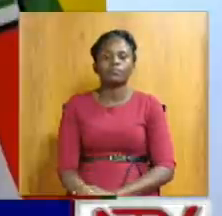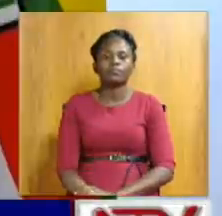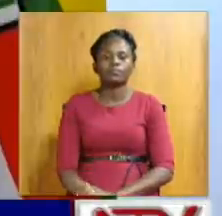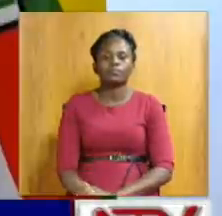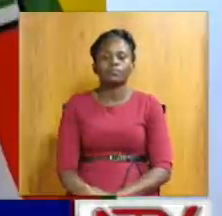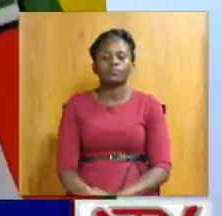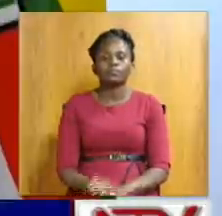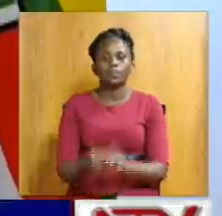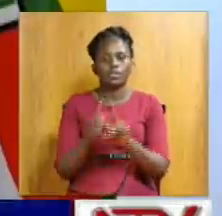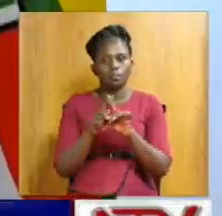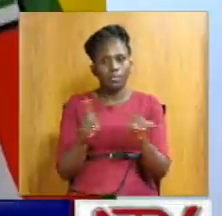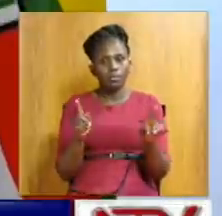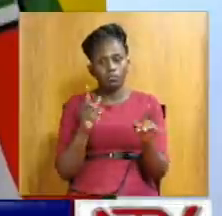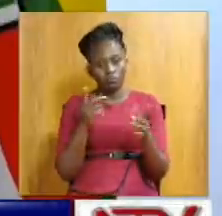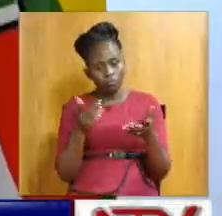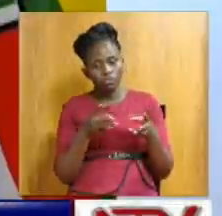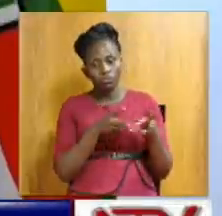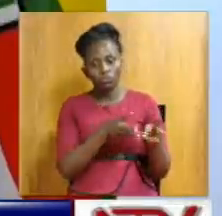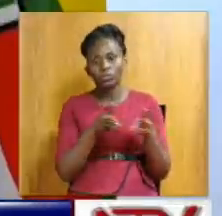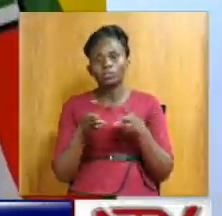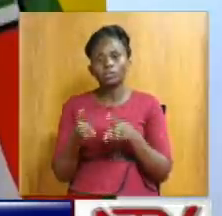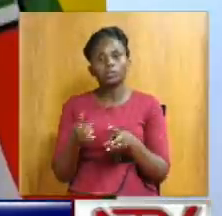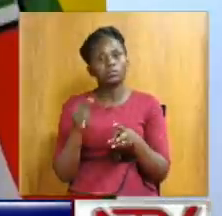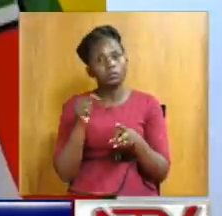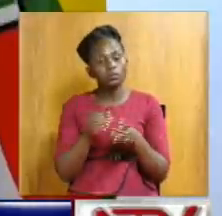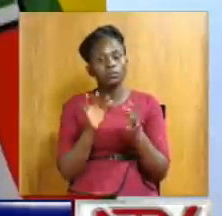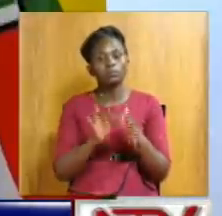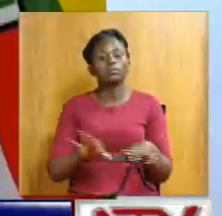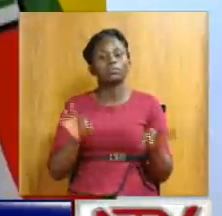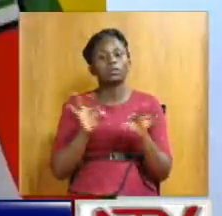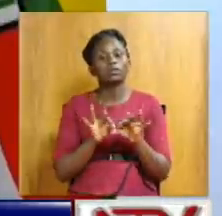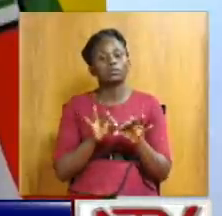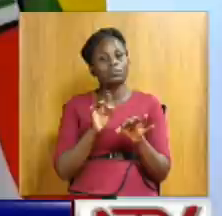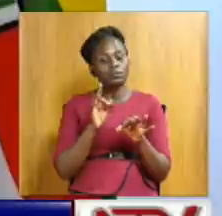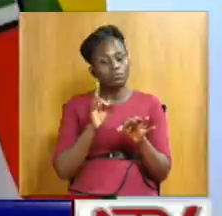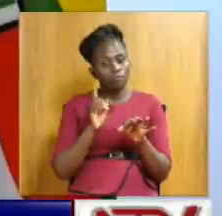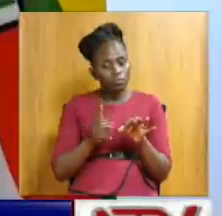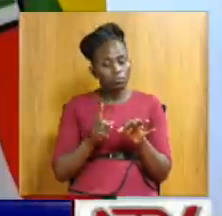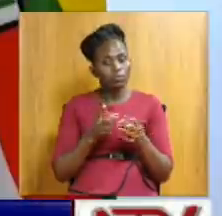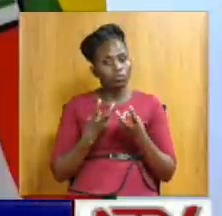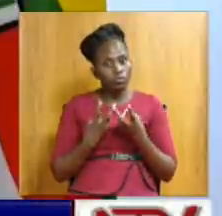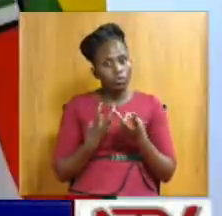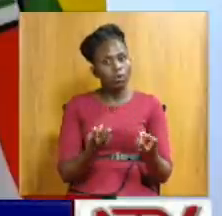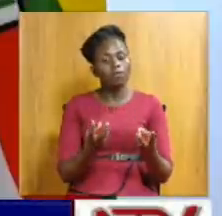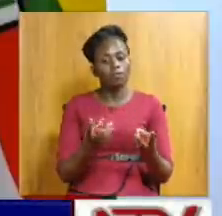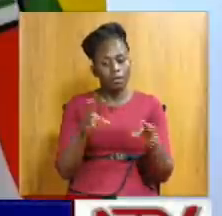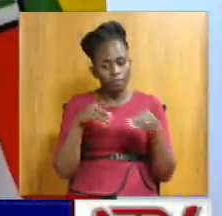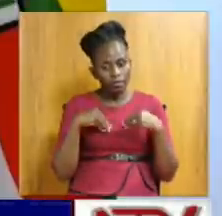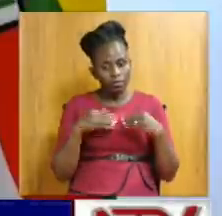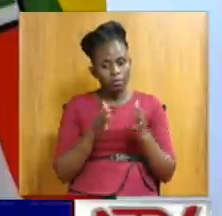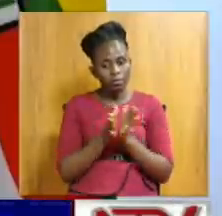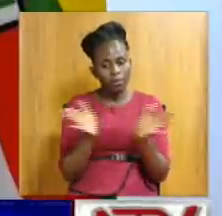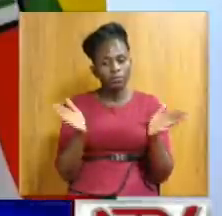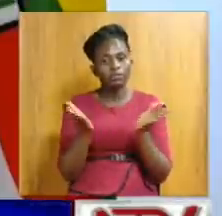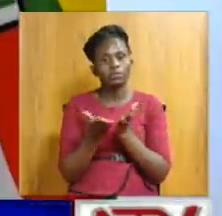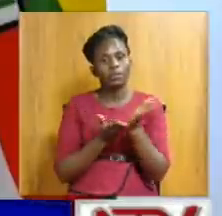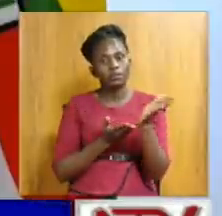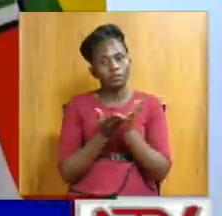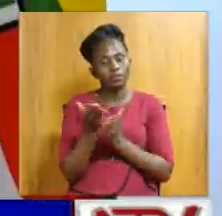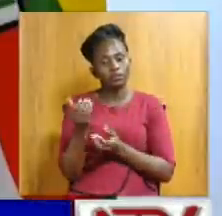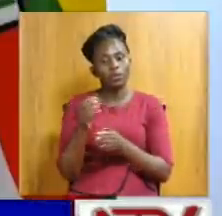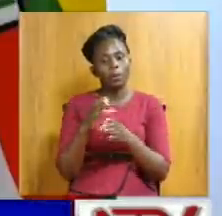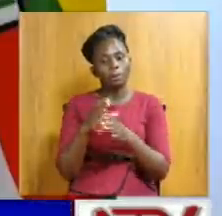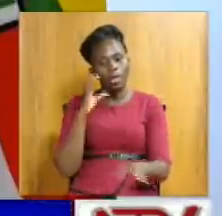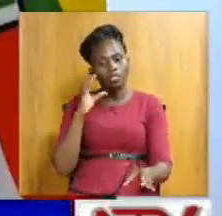But you can see the strategy. The strategy is we travel in the public service vehicle, a bus or